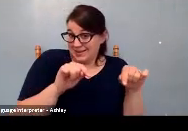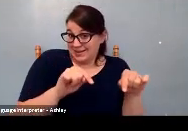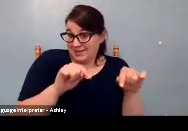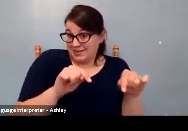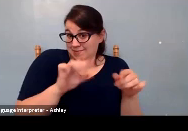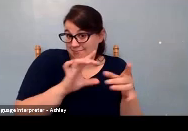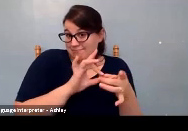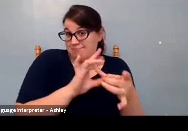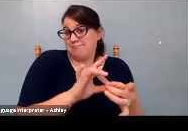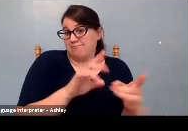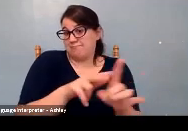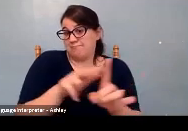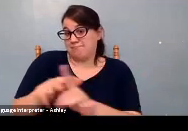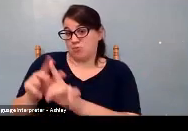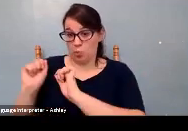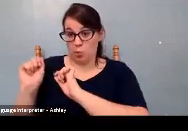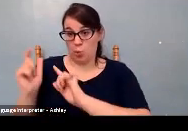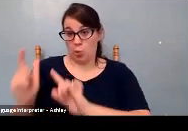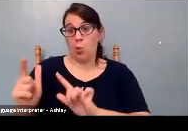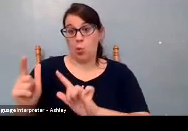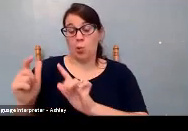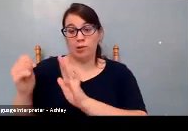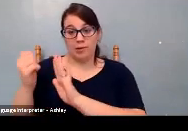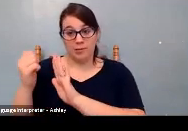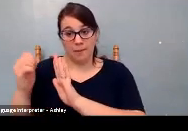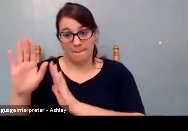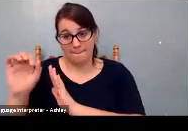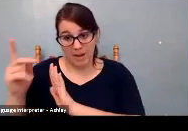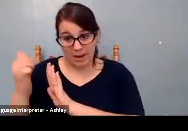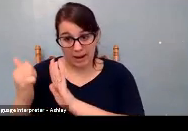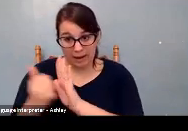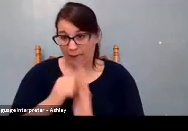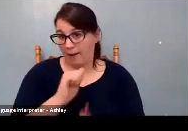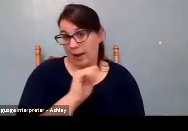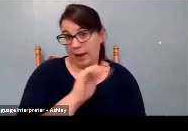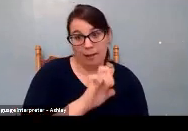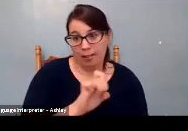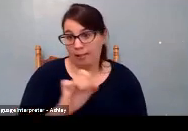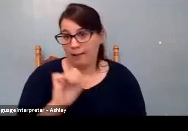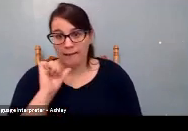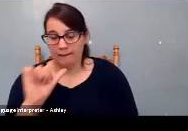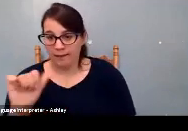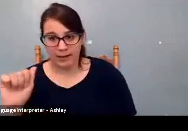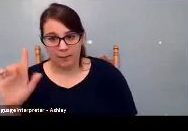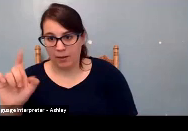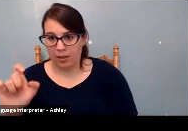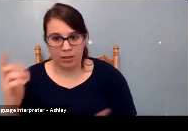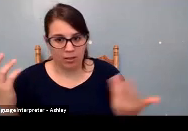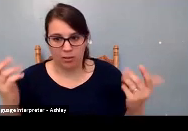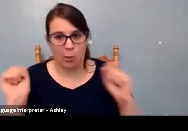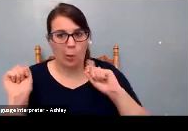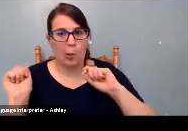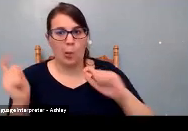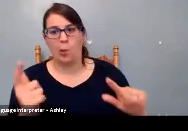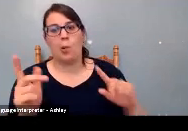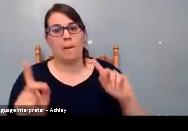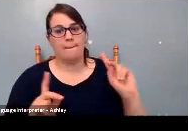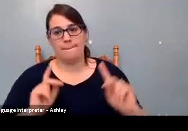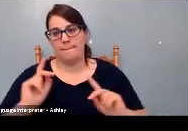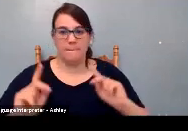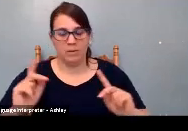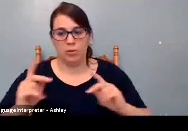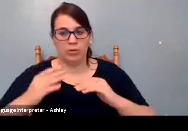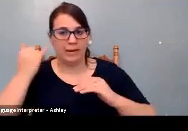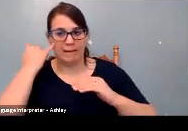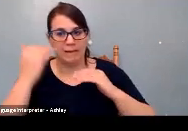of bank accounts, able and non-able, and it applies to all of us once we reach 55, and if we're living in a nursing